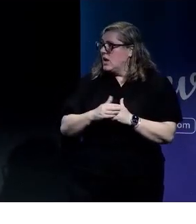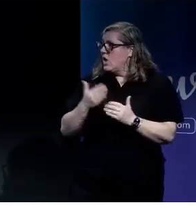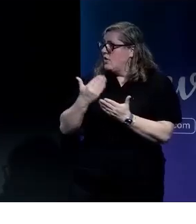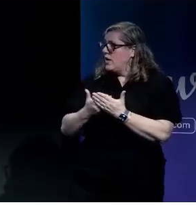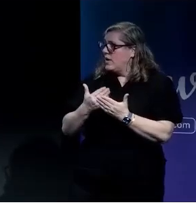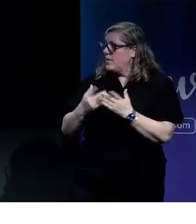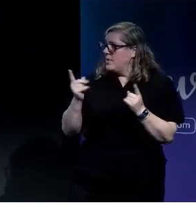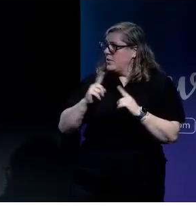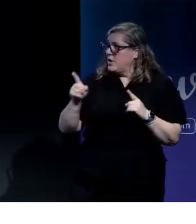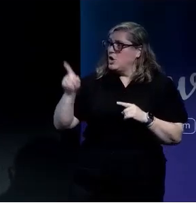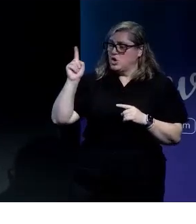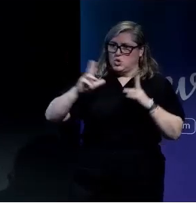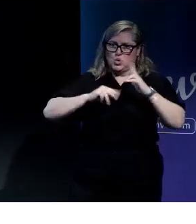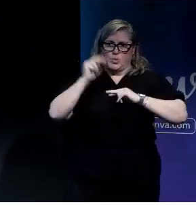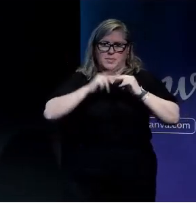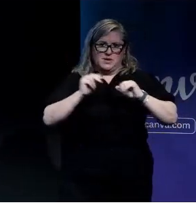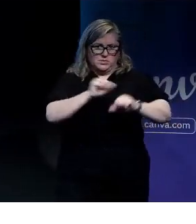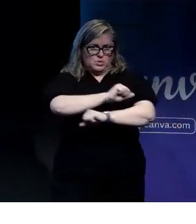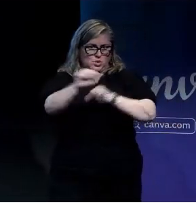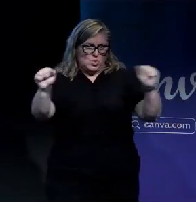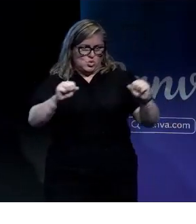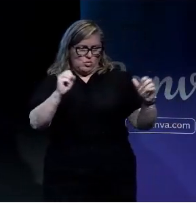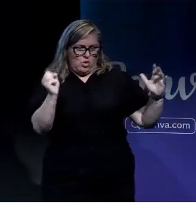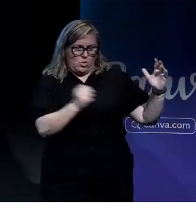build your own repository and know who they are.